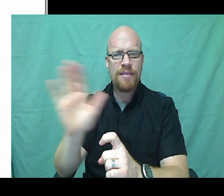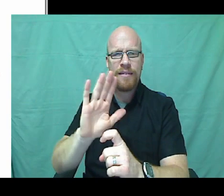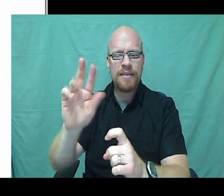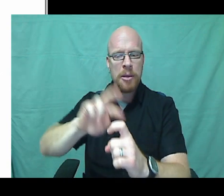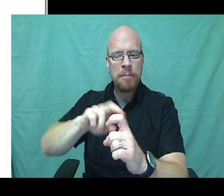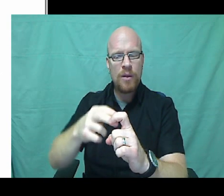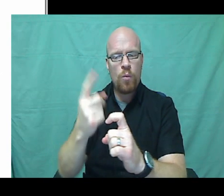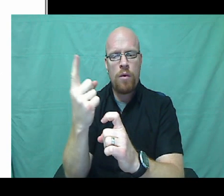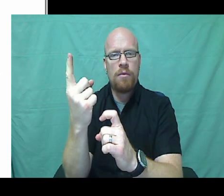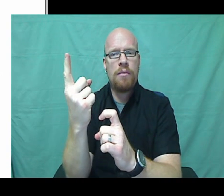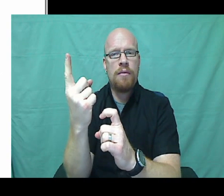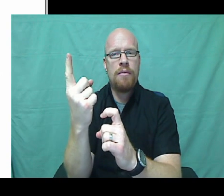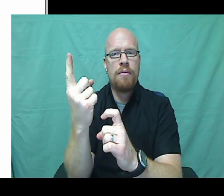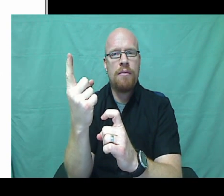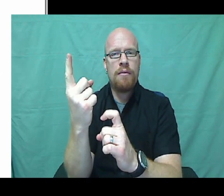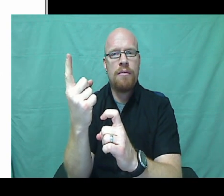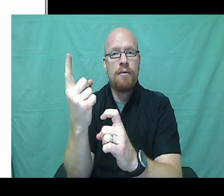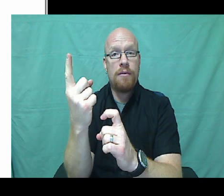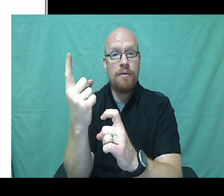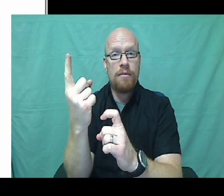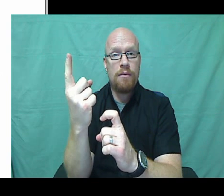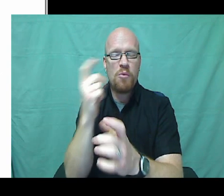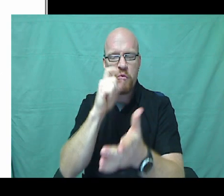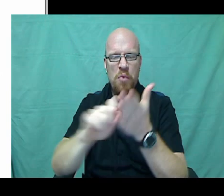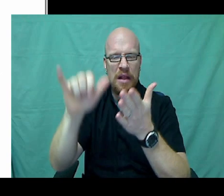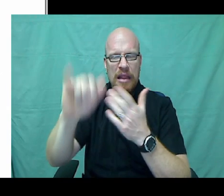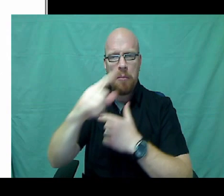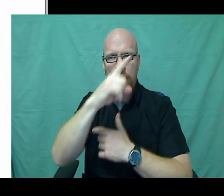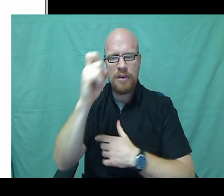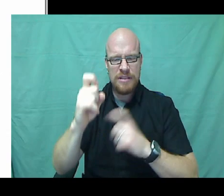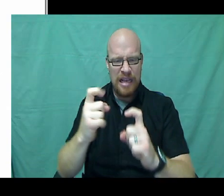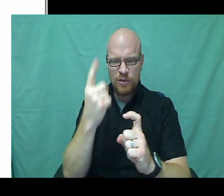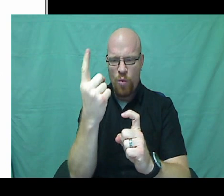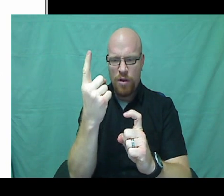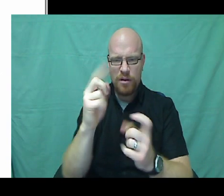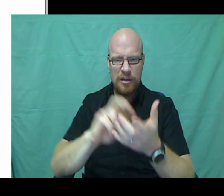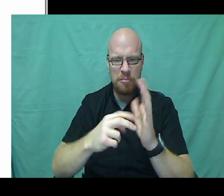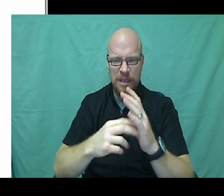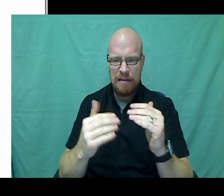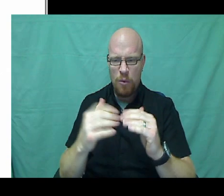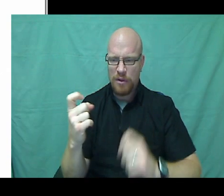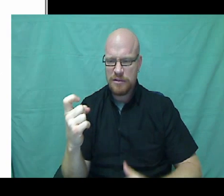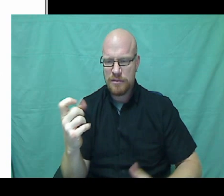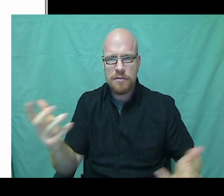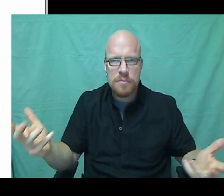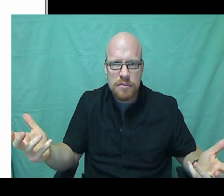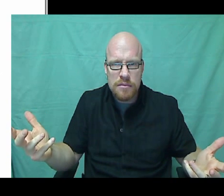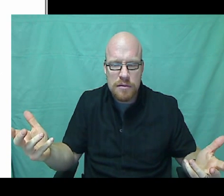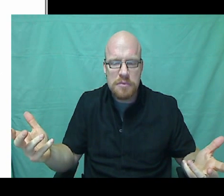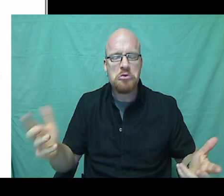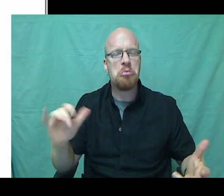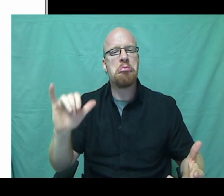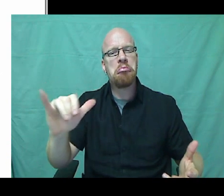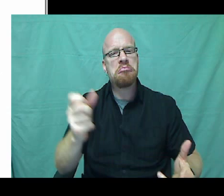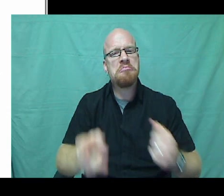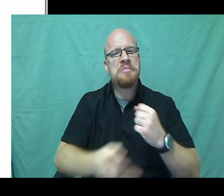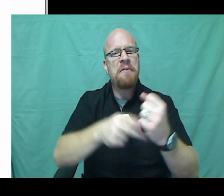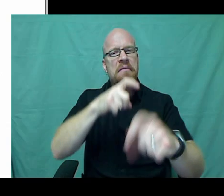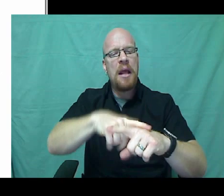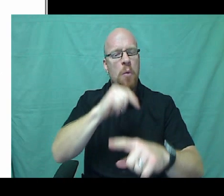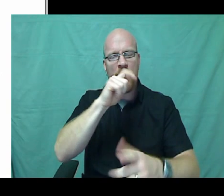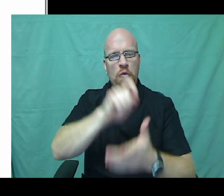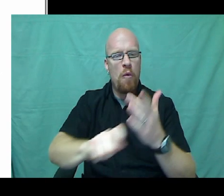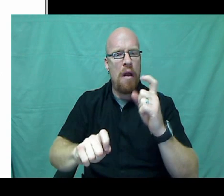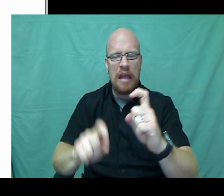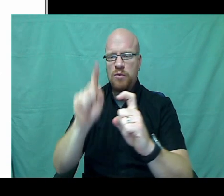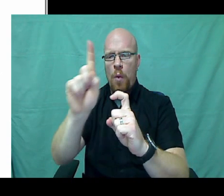mean you have a 0? No. It's x to the first power. We don't write the first power down because x to the first power is